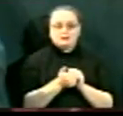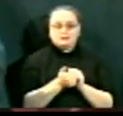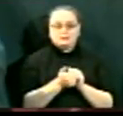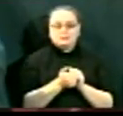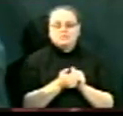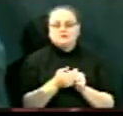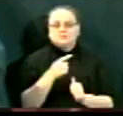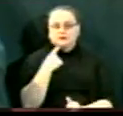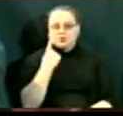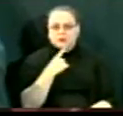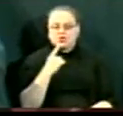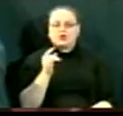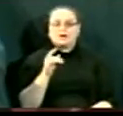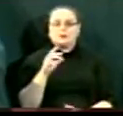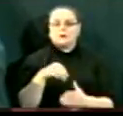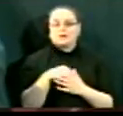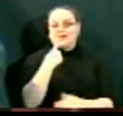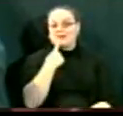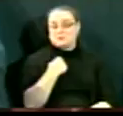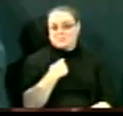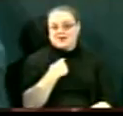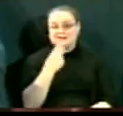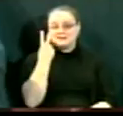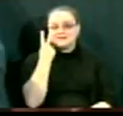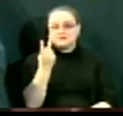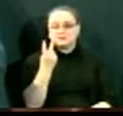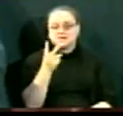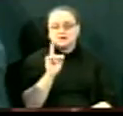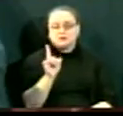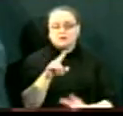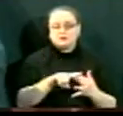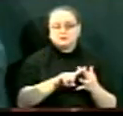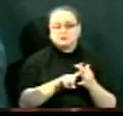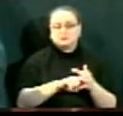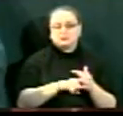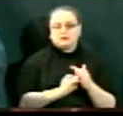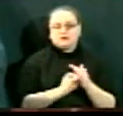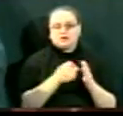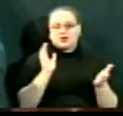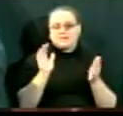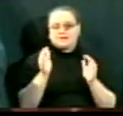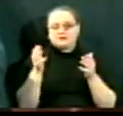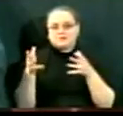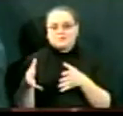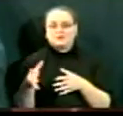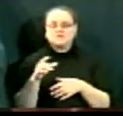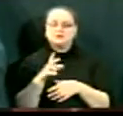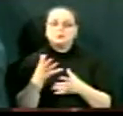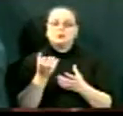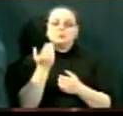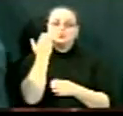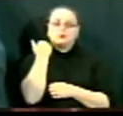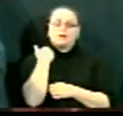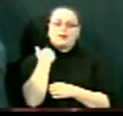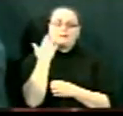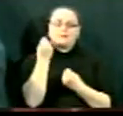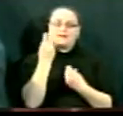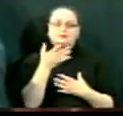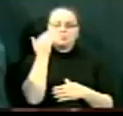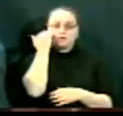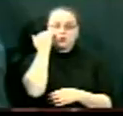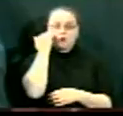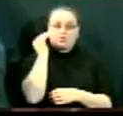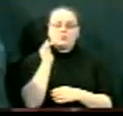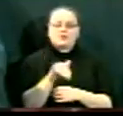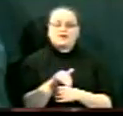fare. And we are in the red, as you can see where we started, where we compared to the rest of them. So I wanted you to have that information to know